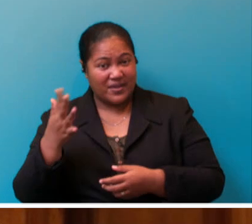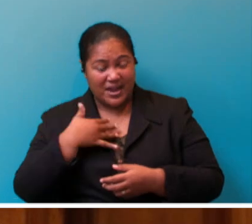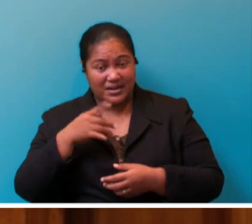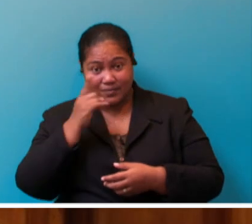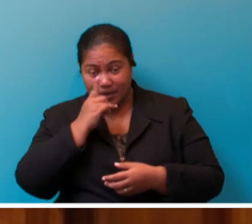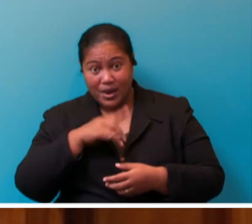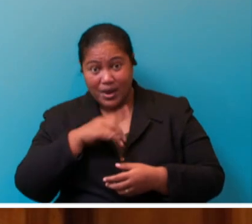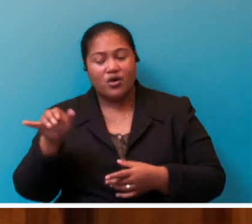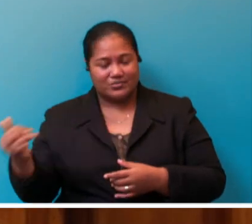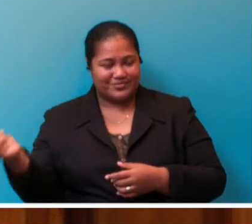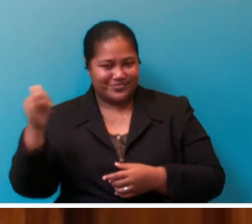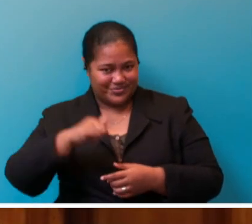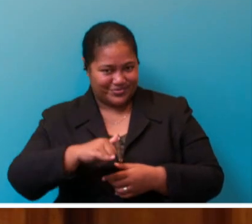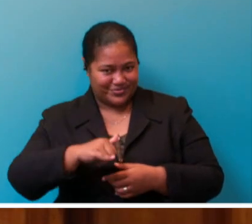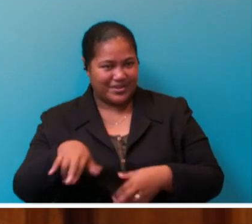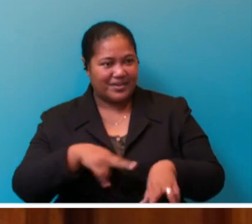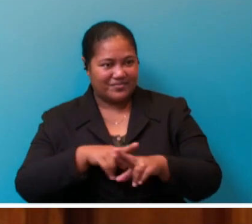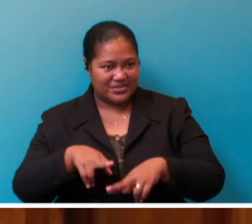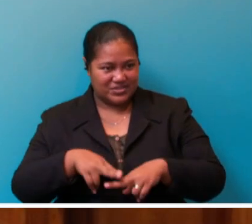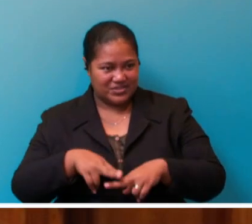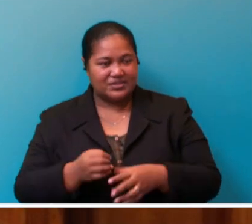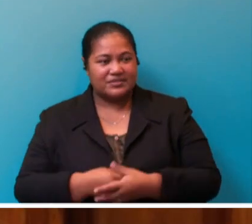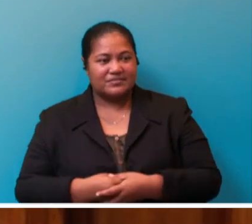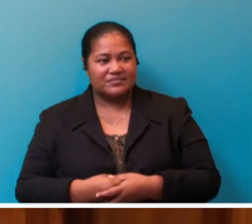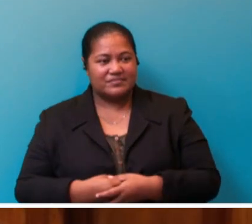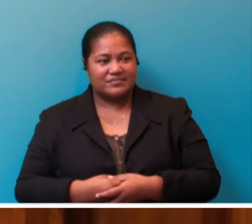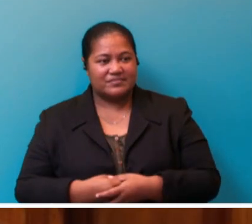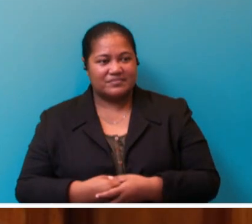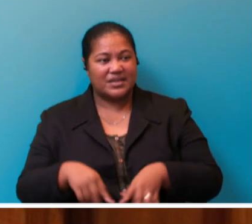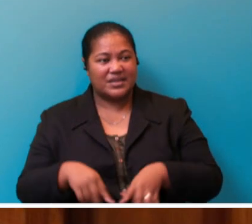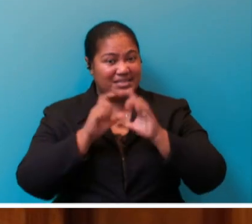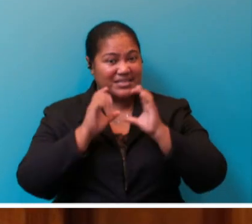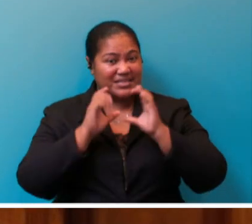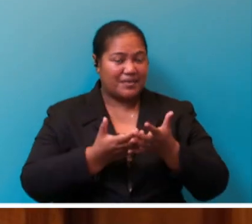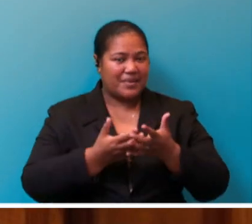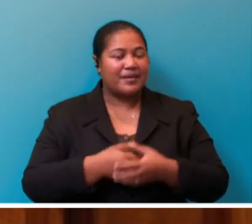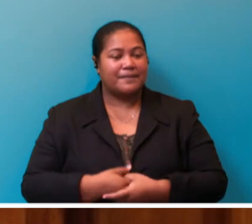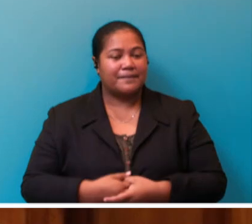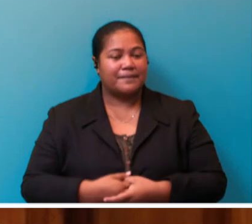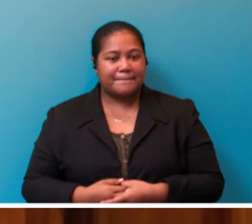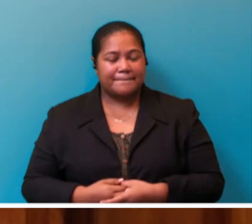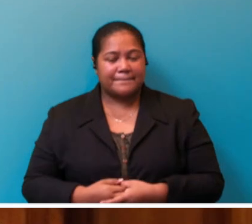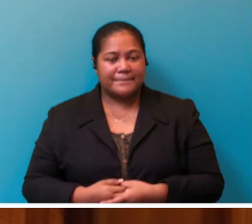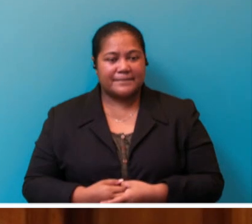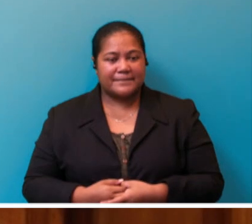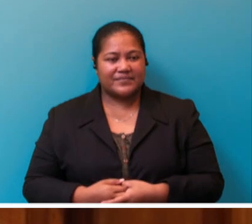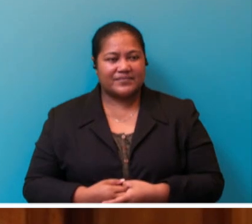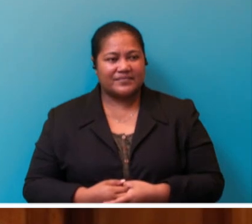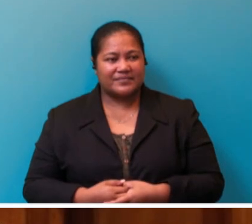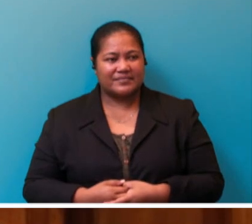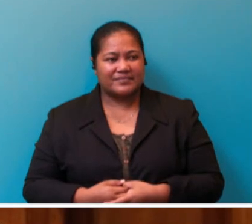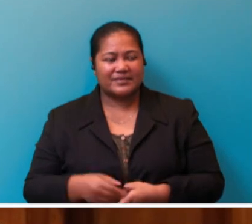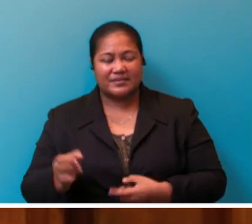Fiji to commence a cruise and likewise disembark at the end of their journey. This is a significant